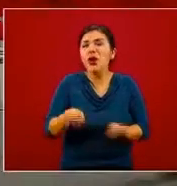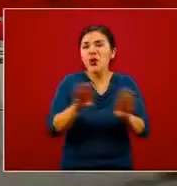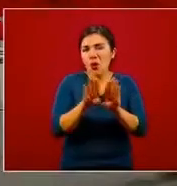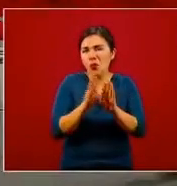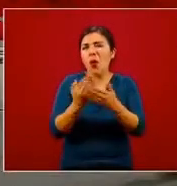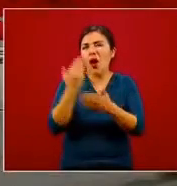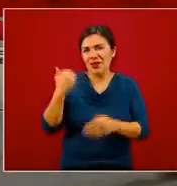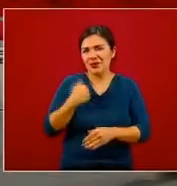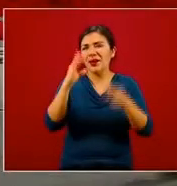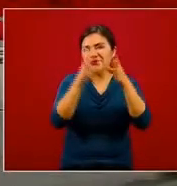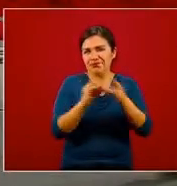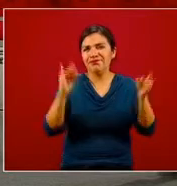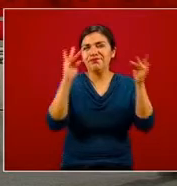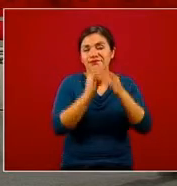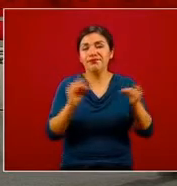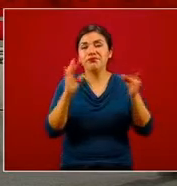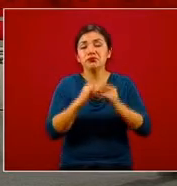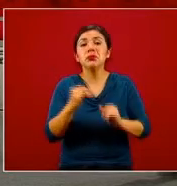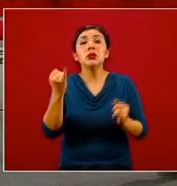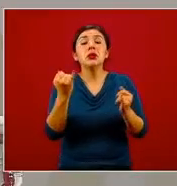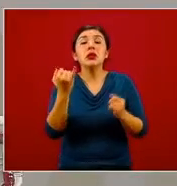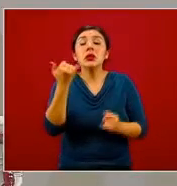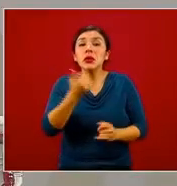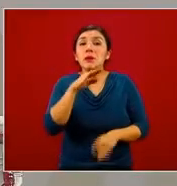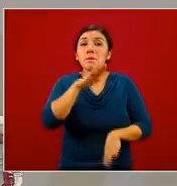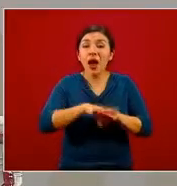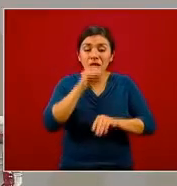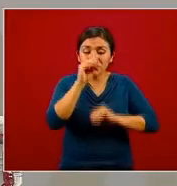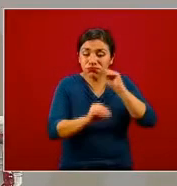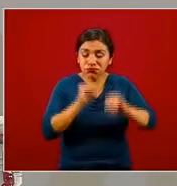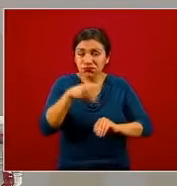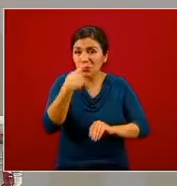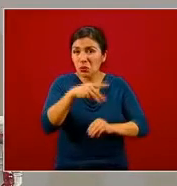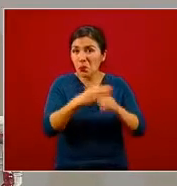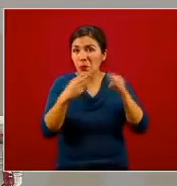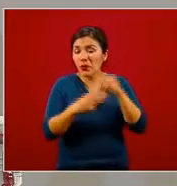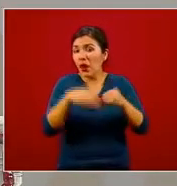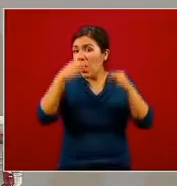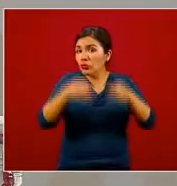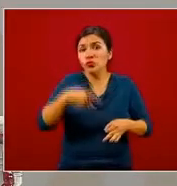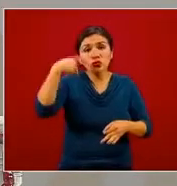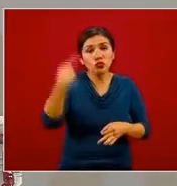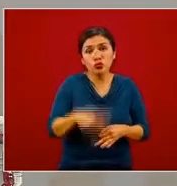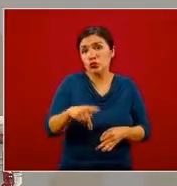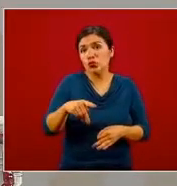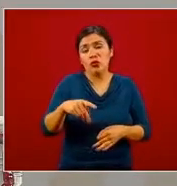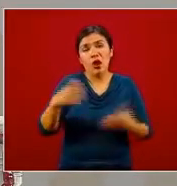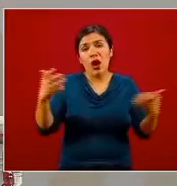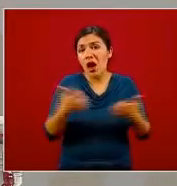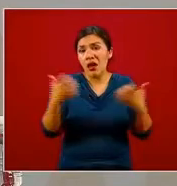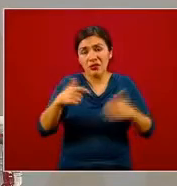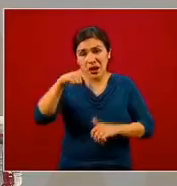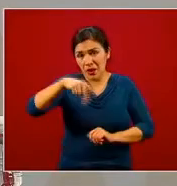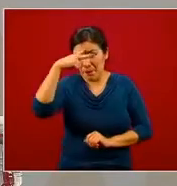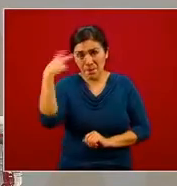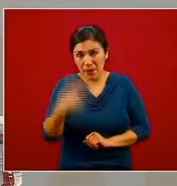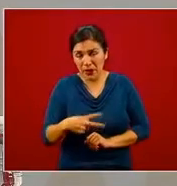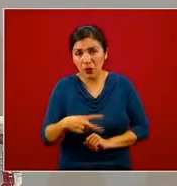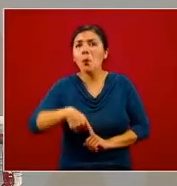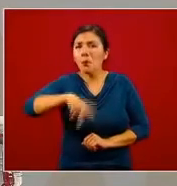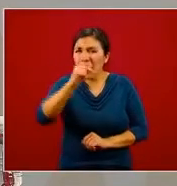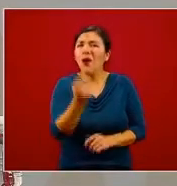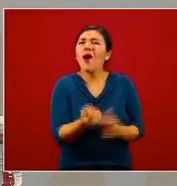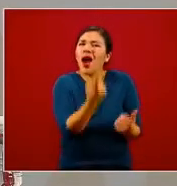market. And an important component of those ventilators came from two national